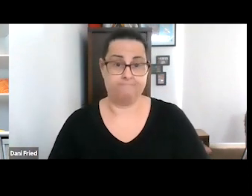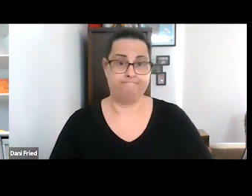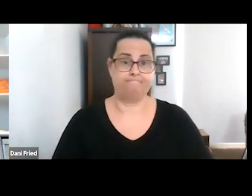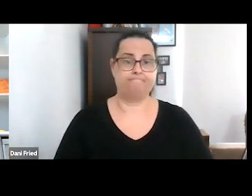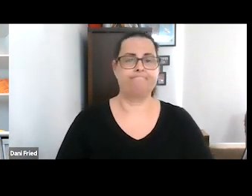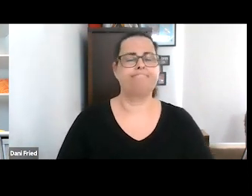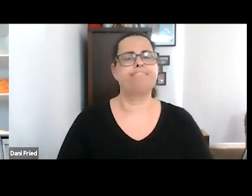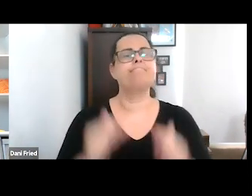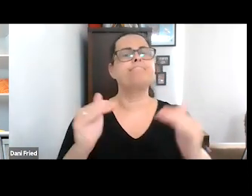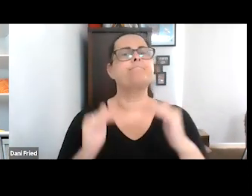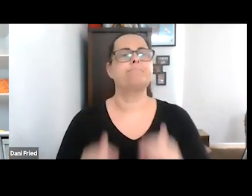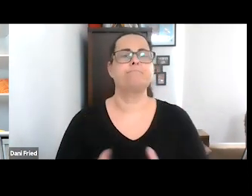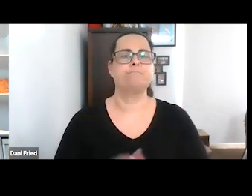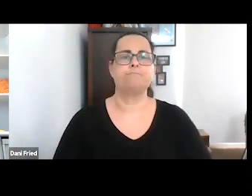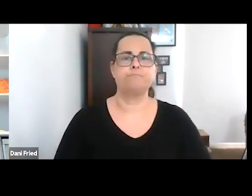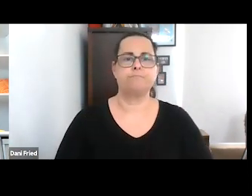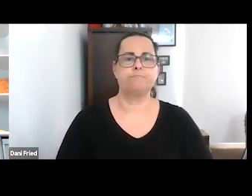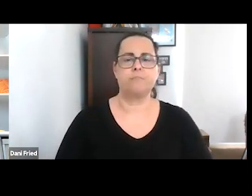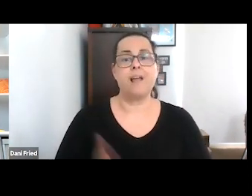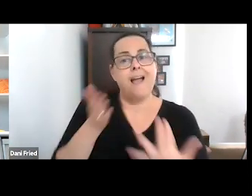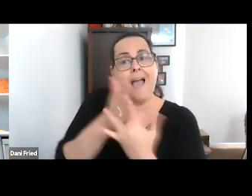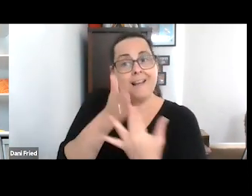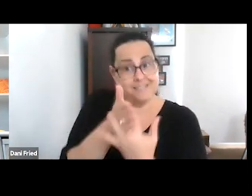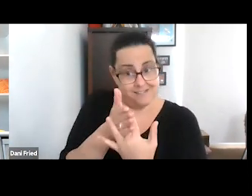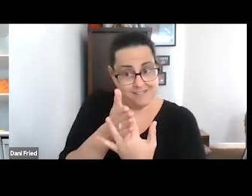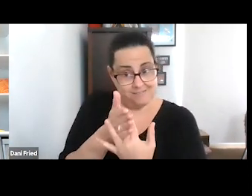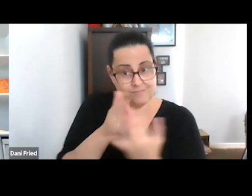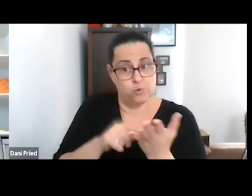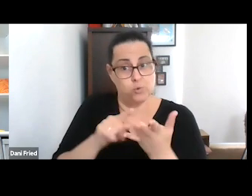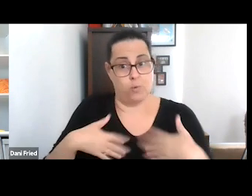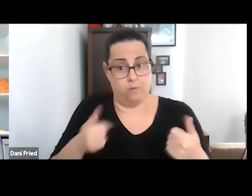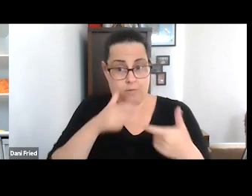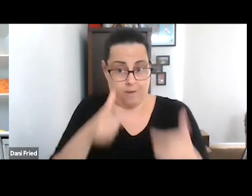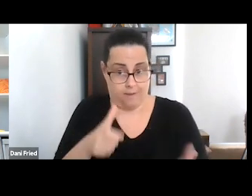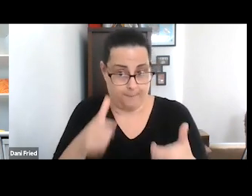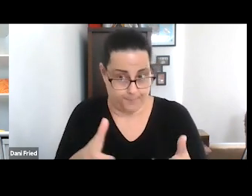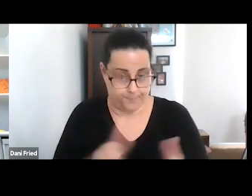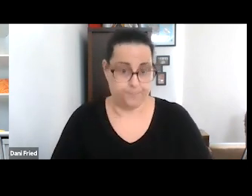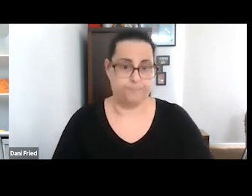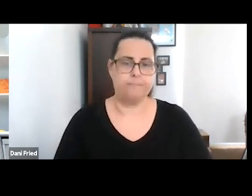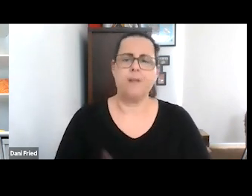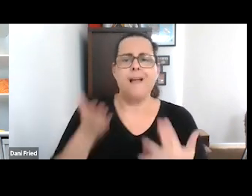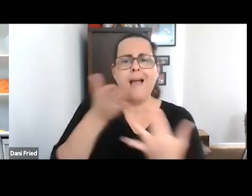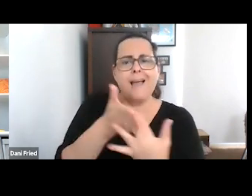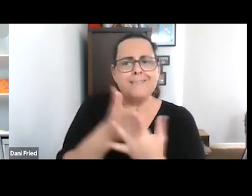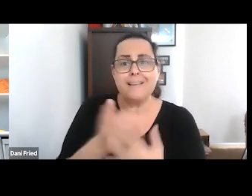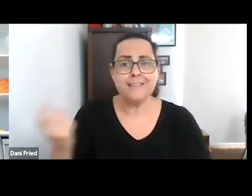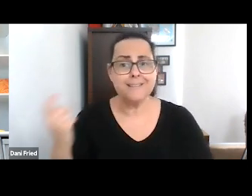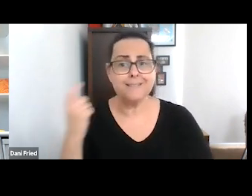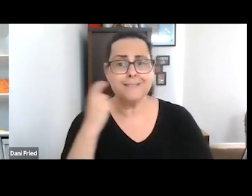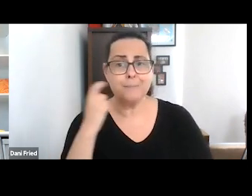Also, as I mentioned, we're concerned about access to care, access to healthcare. And access isn't a simple thing